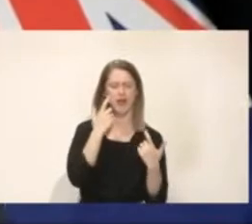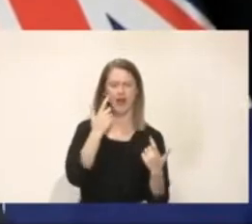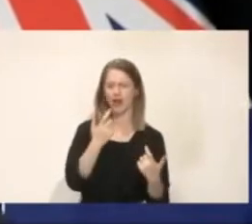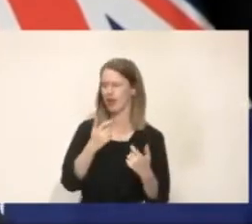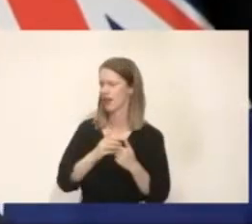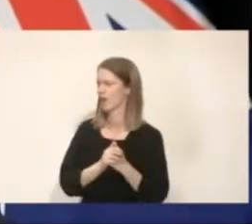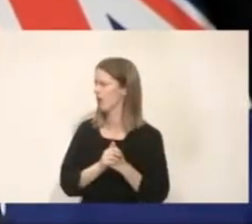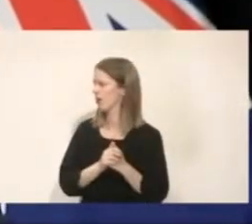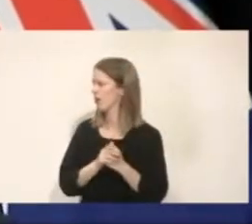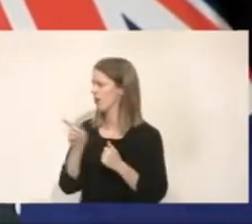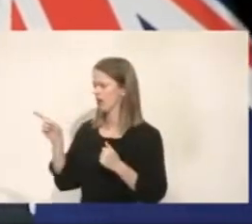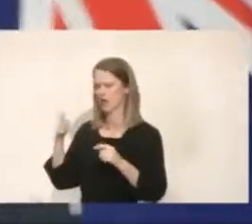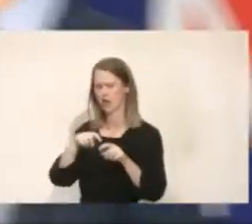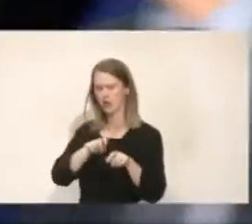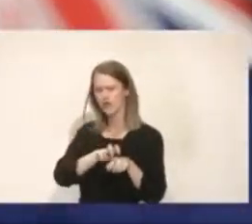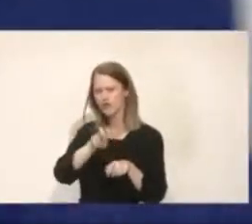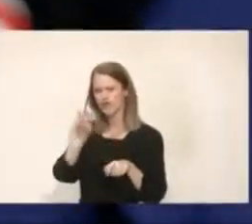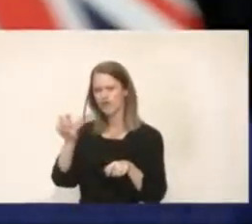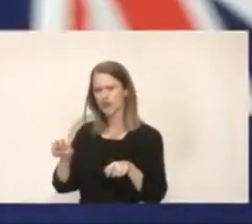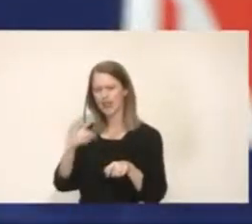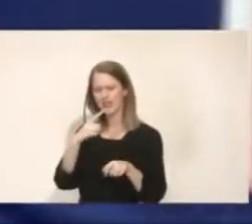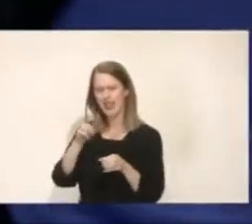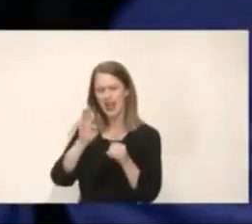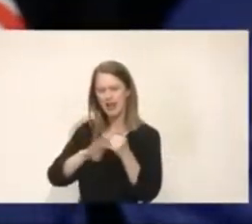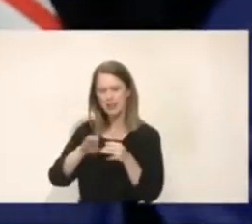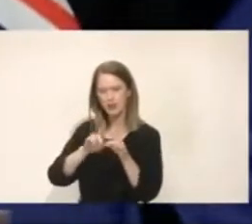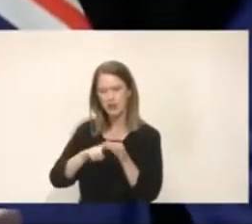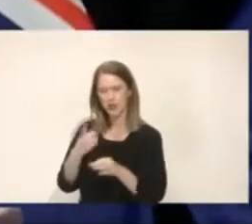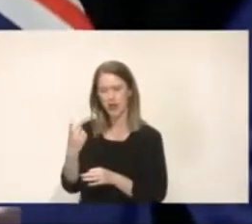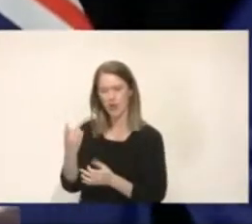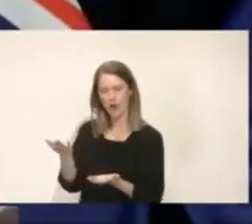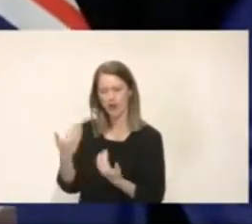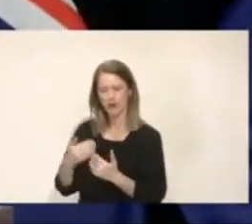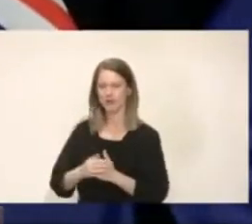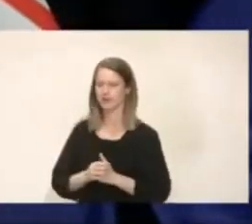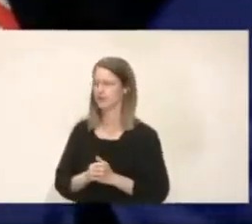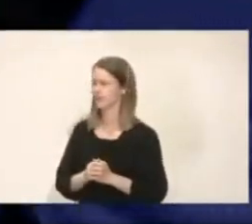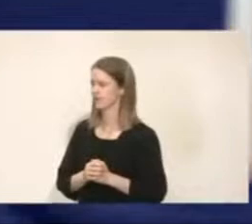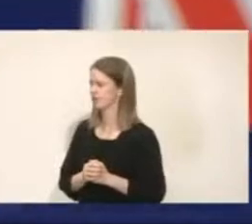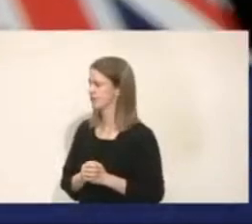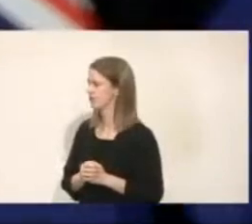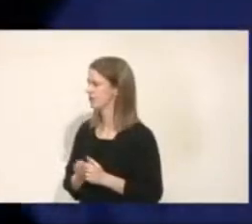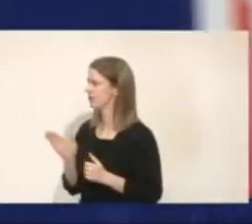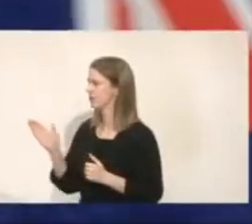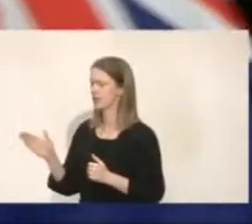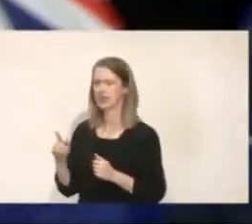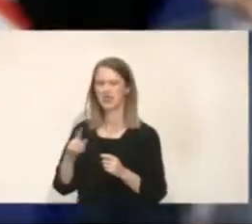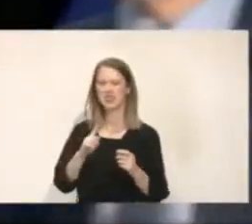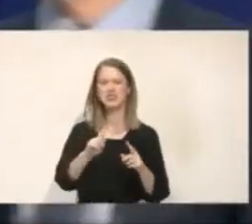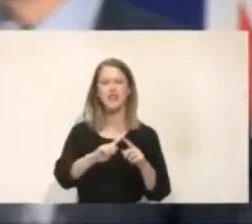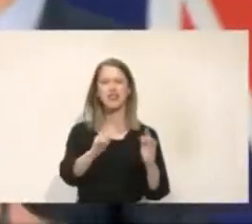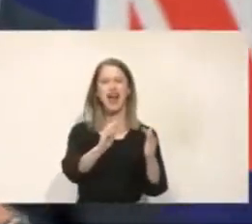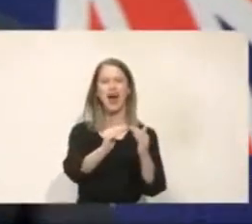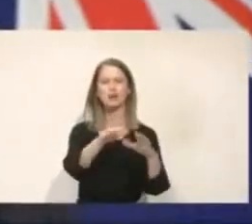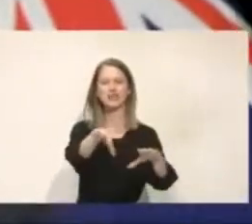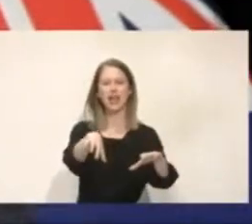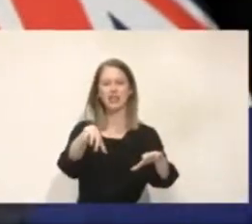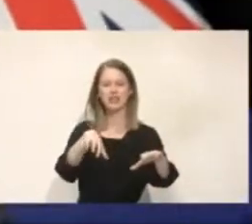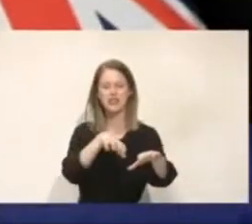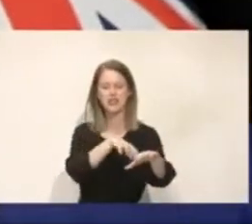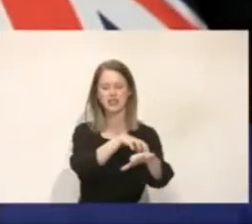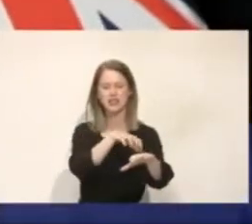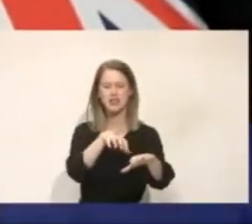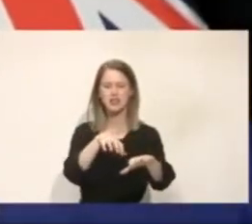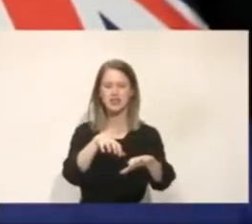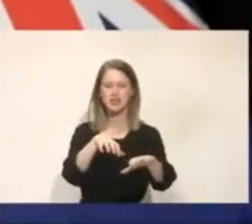one household? Or? Jumping slightly outside the bounds of last question, I'll let you away with it, Derek. Yeah, there is a number of households, and again, the public health